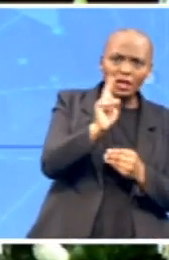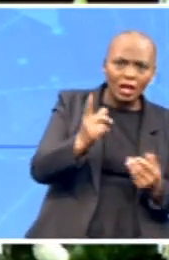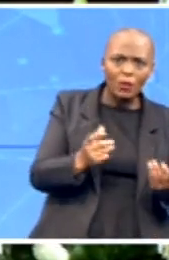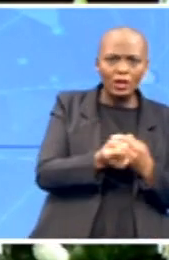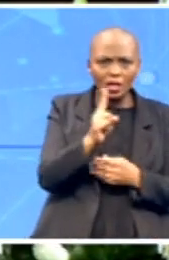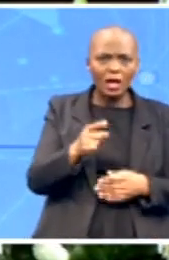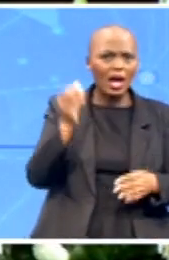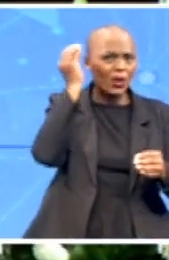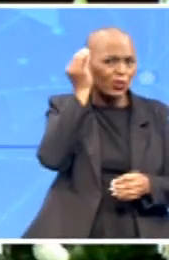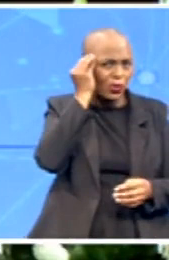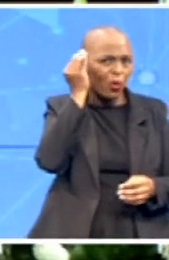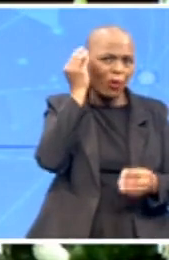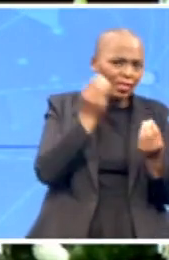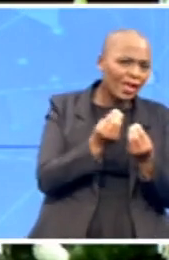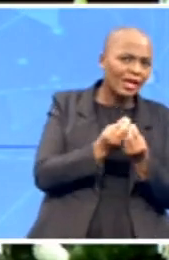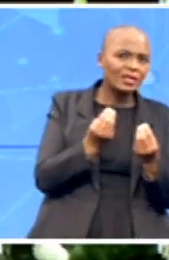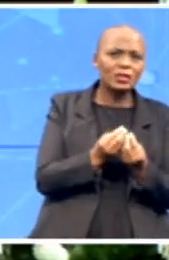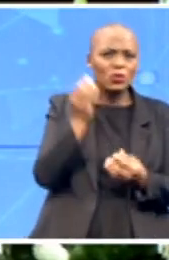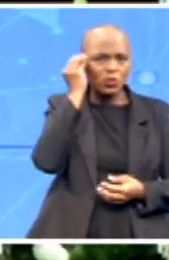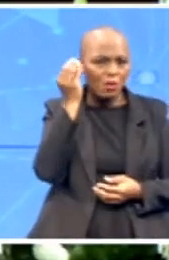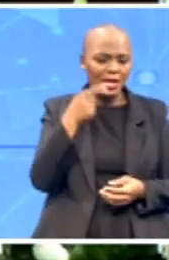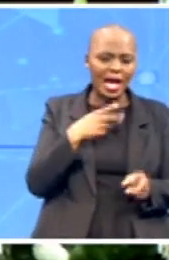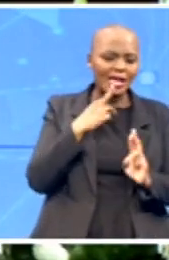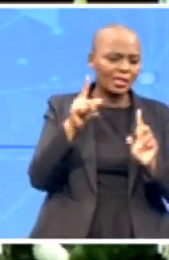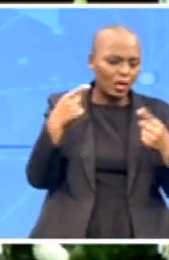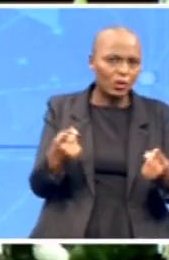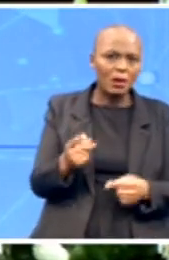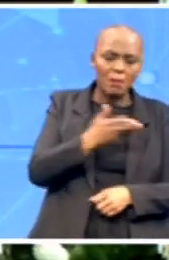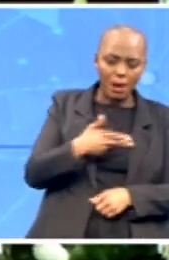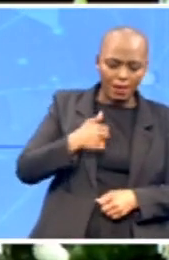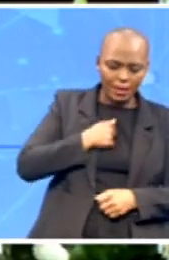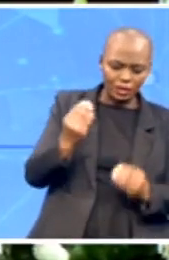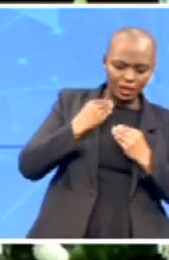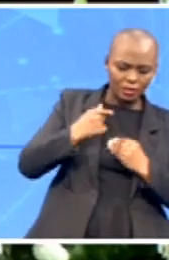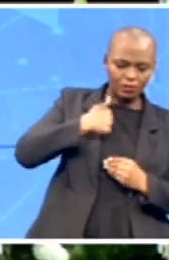I'm not going to answer. My mother taught me only. As long as you know the truth, just keep quiet.